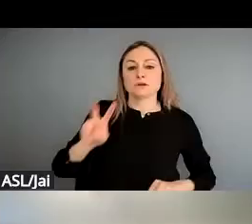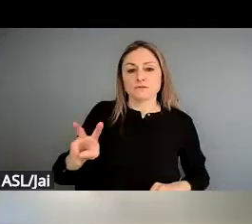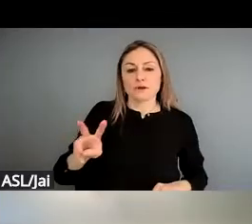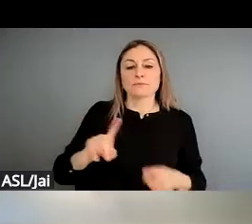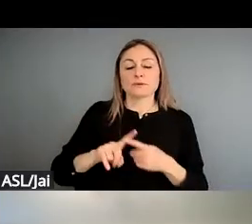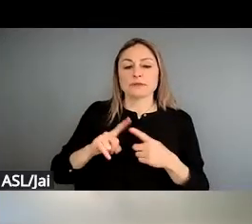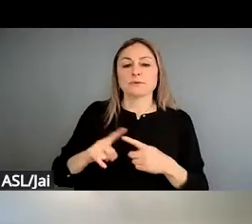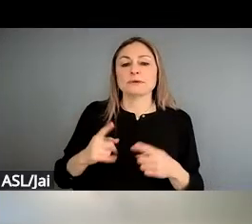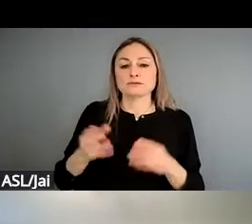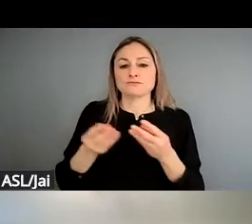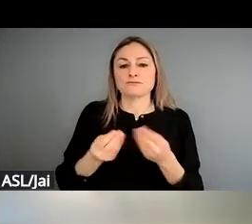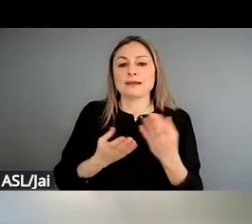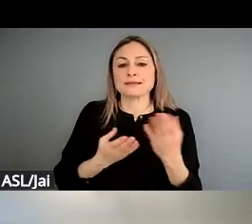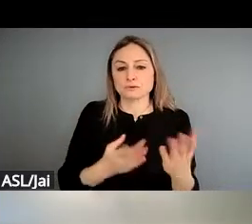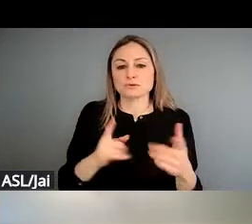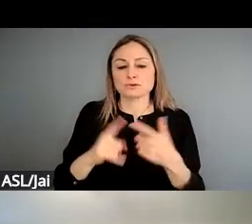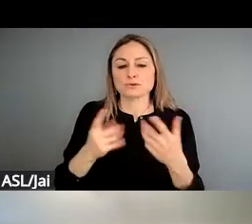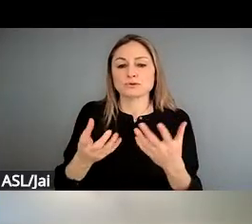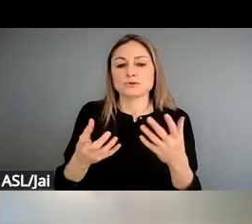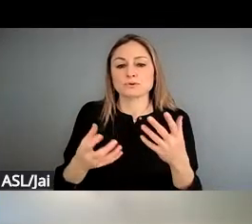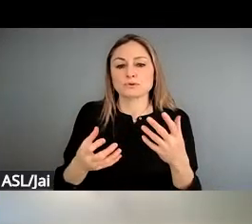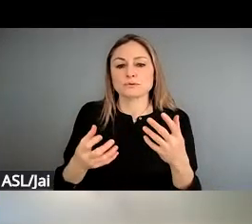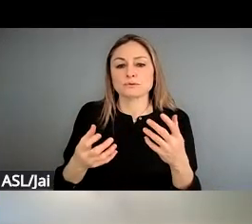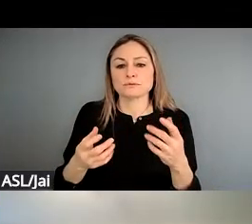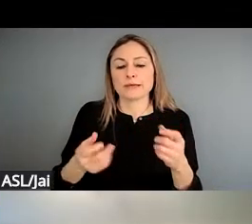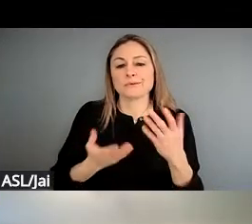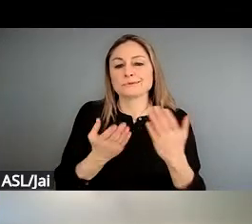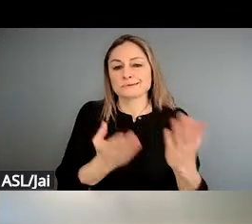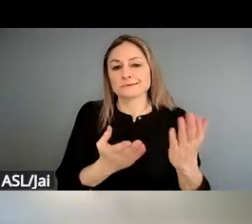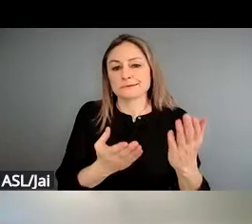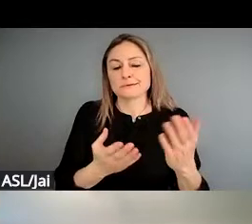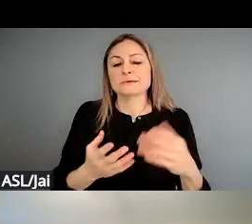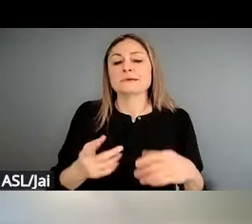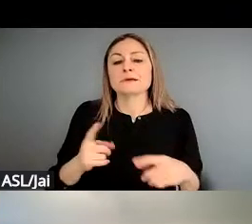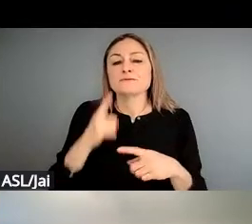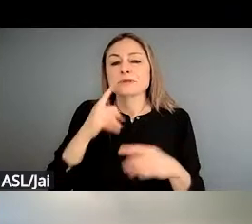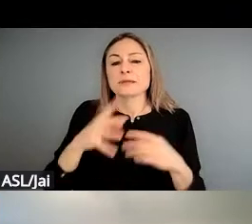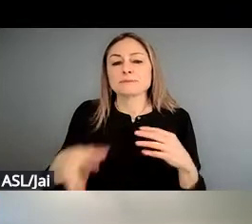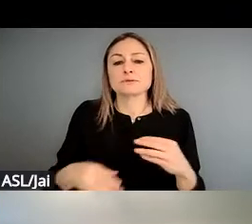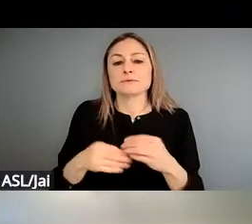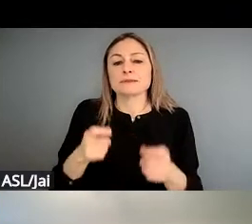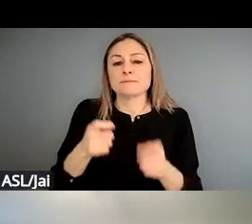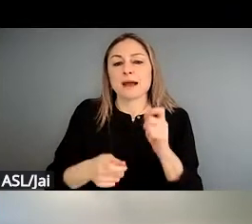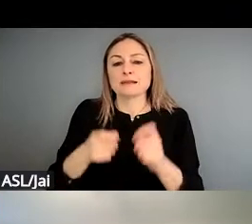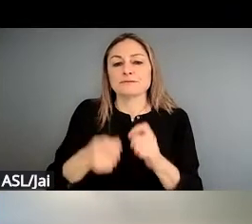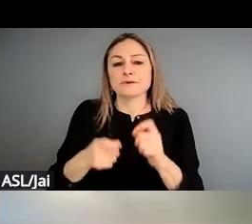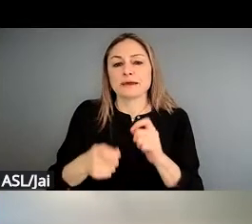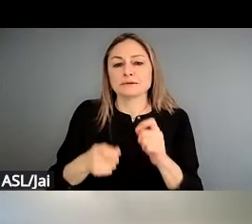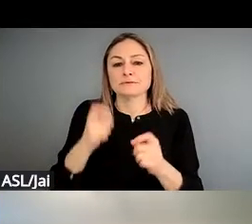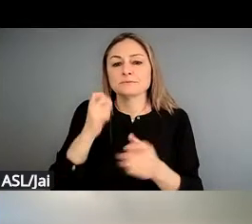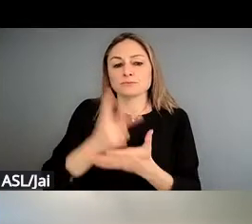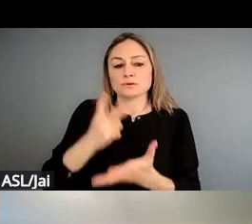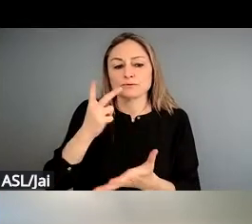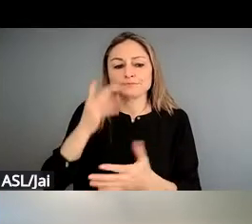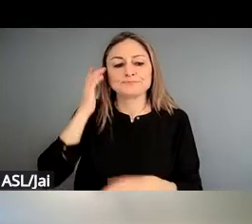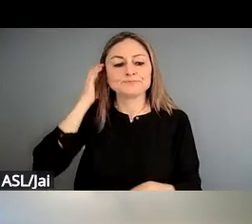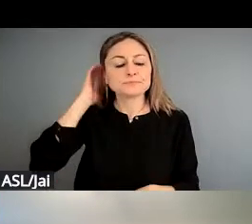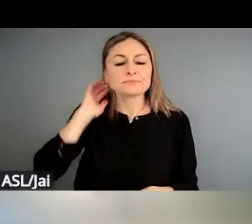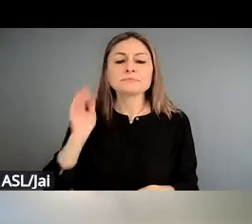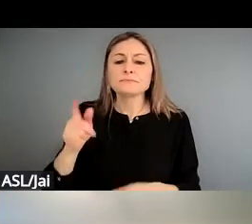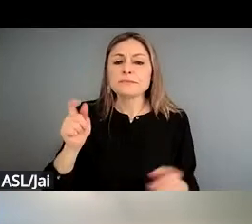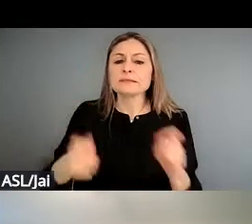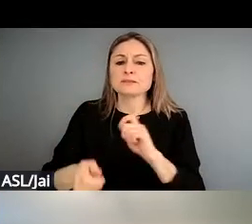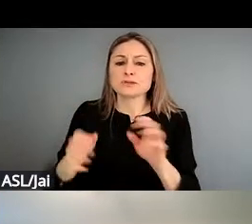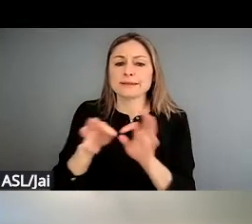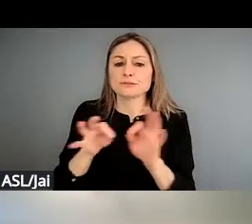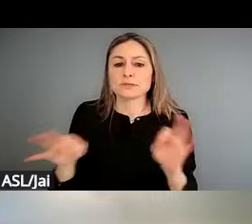to modify some of the language that C-Tran had put in one of their conditions for the modified LPA approval. And that change in